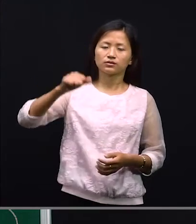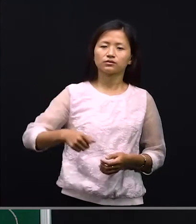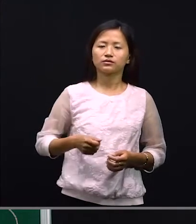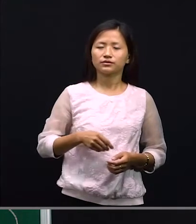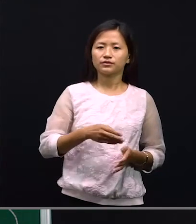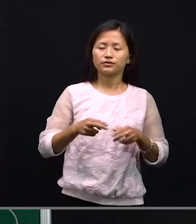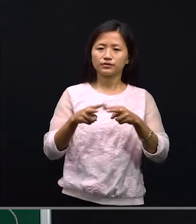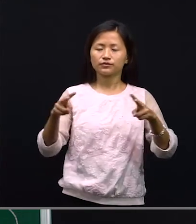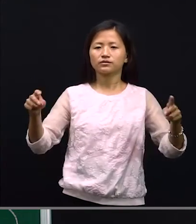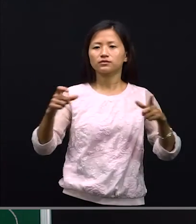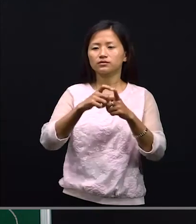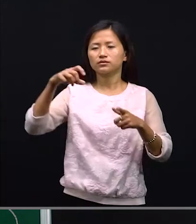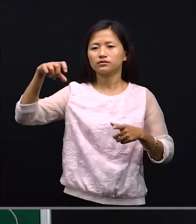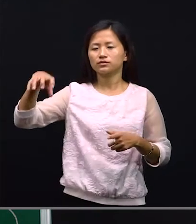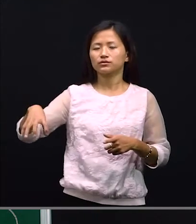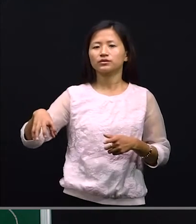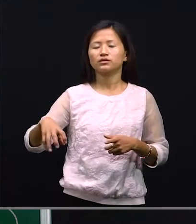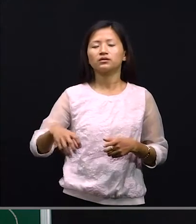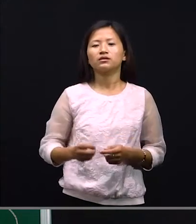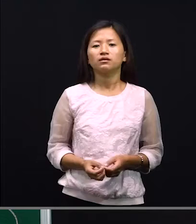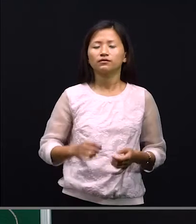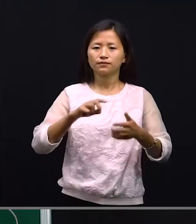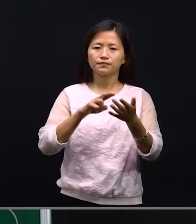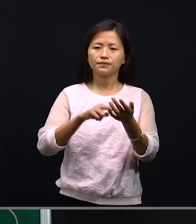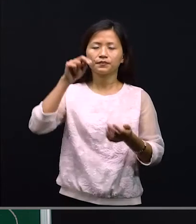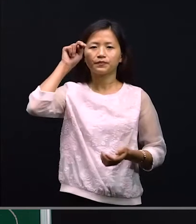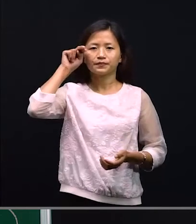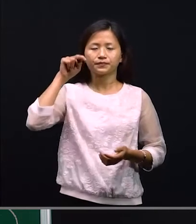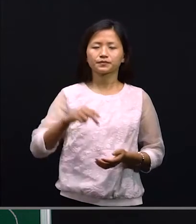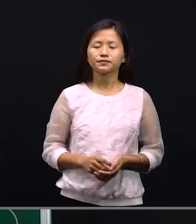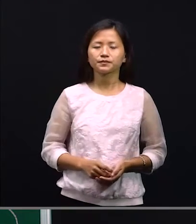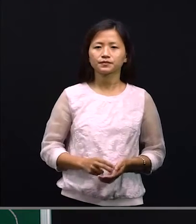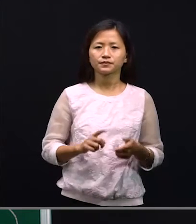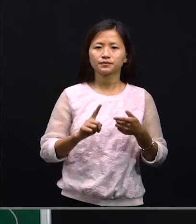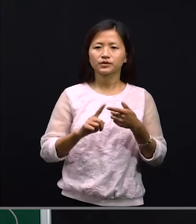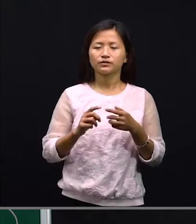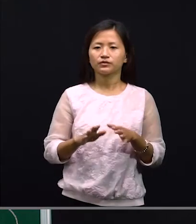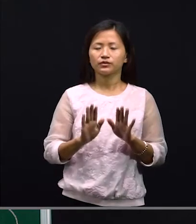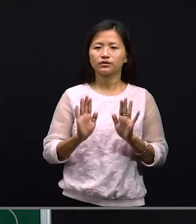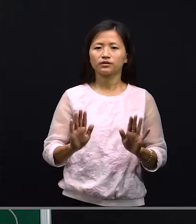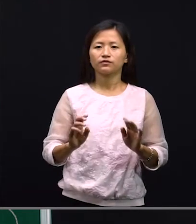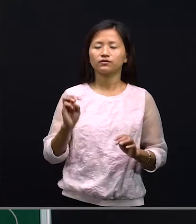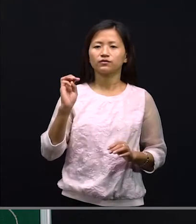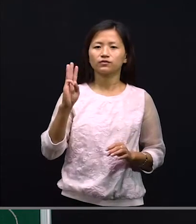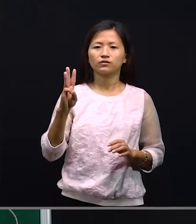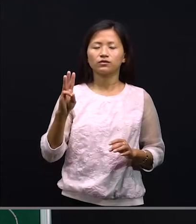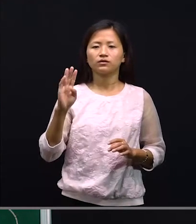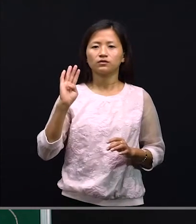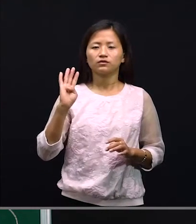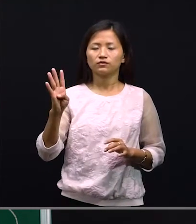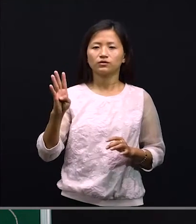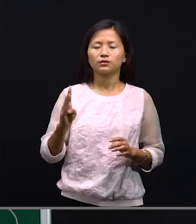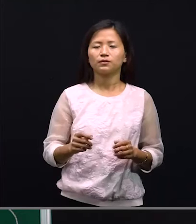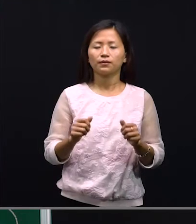districts of Nagaland. Then towards the east we have 4 major rivers, okay, and towards the east we